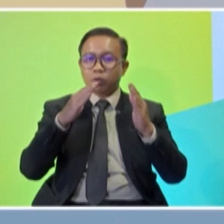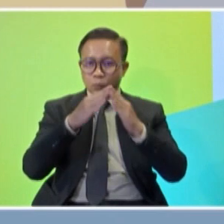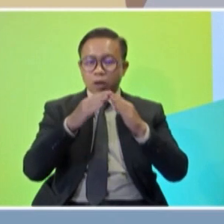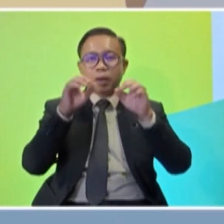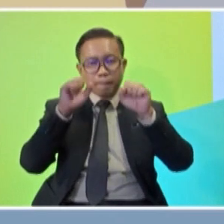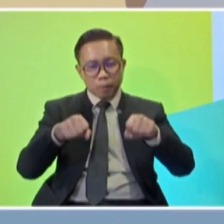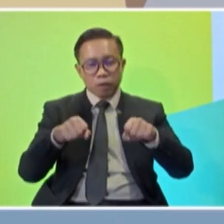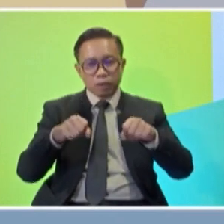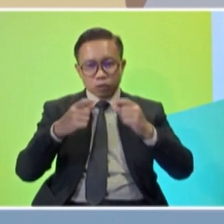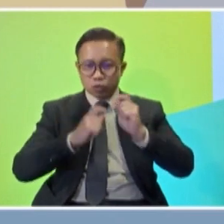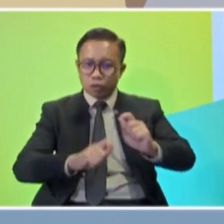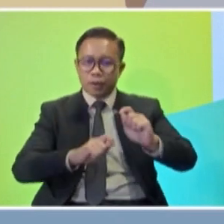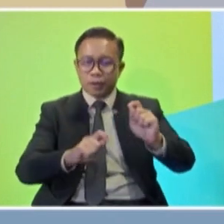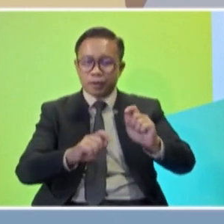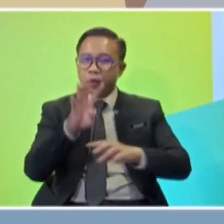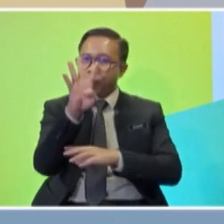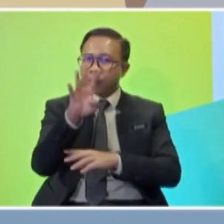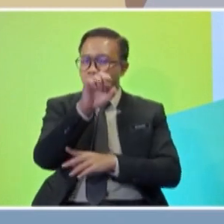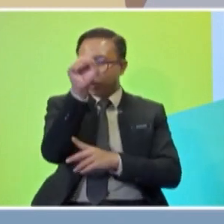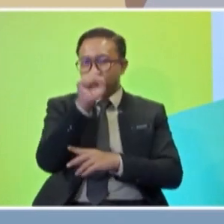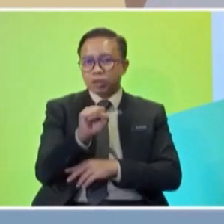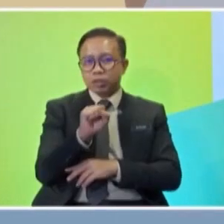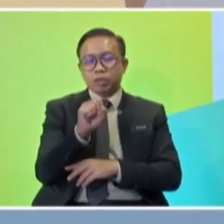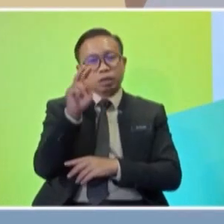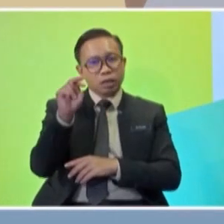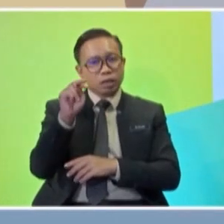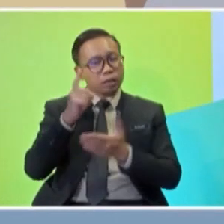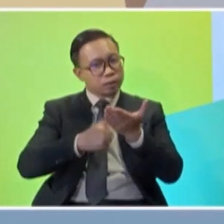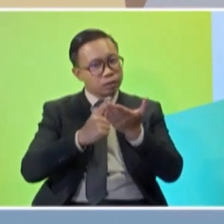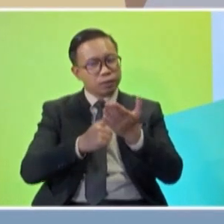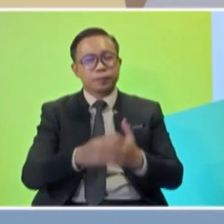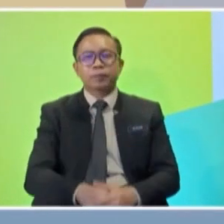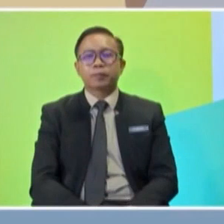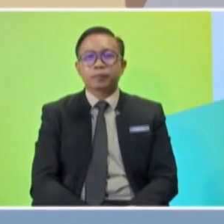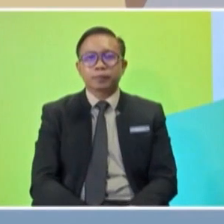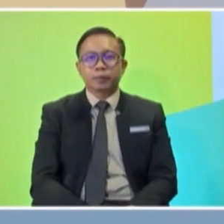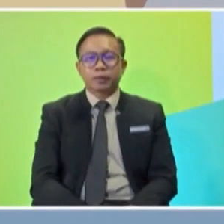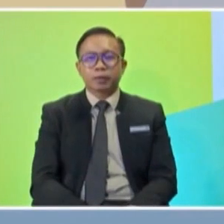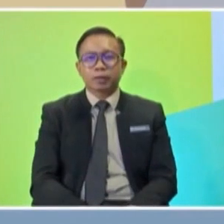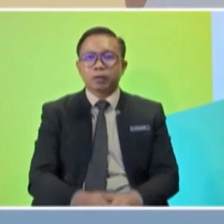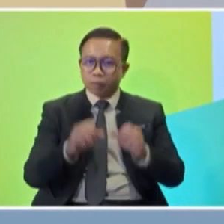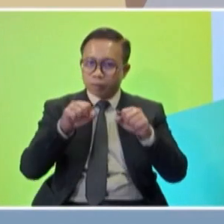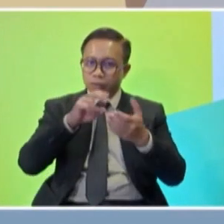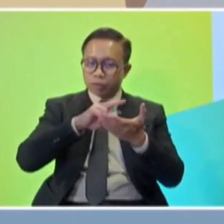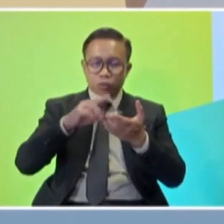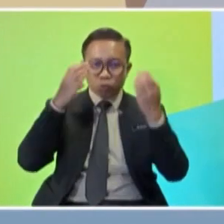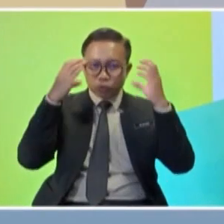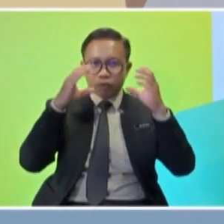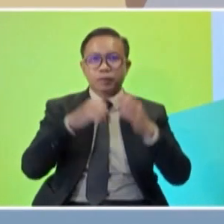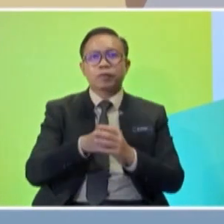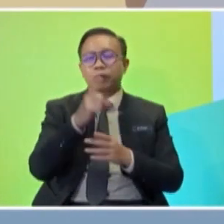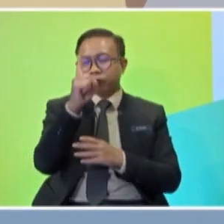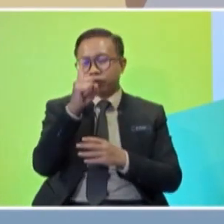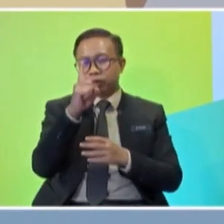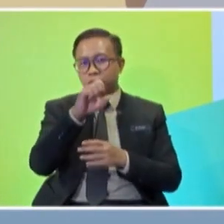can try all these four questions and we're going to discuss the answer in a short while. Alright, sir, could you help read the question? Sure. Thank you. The first question